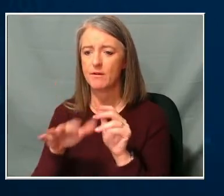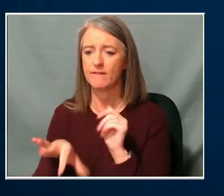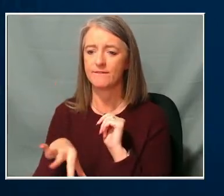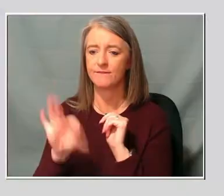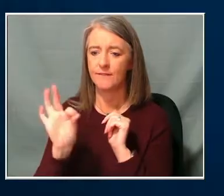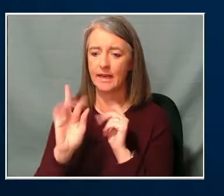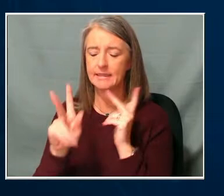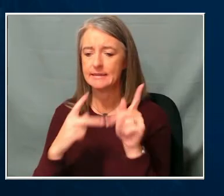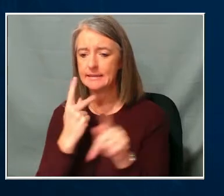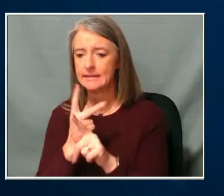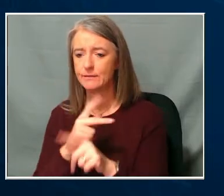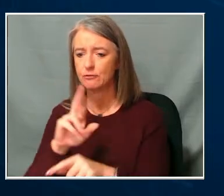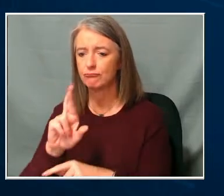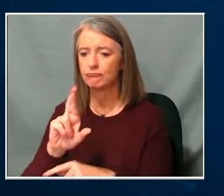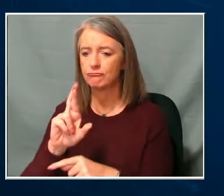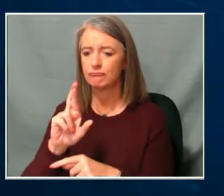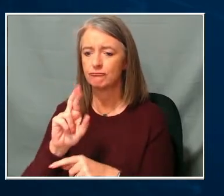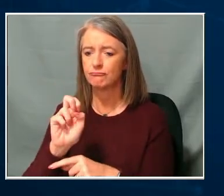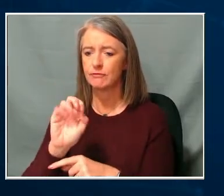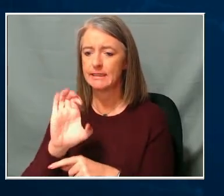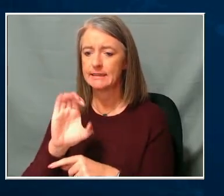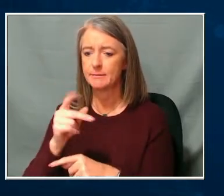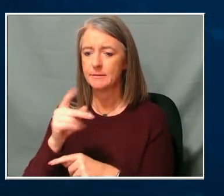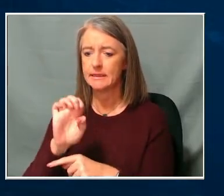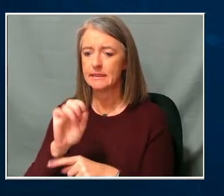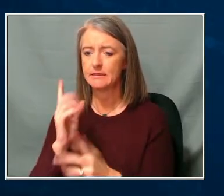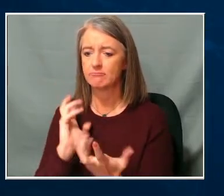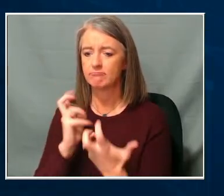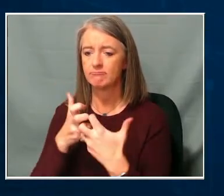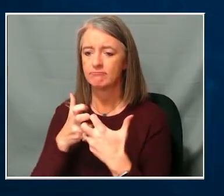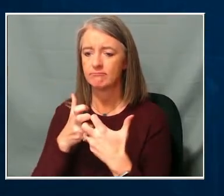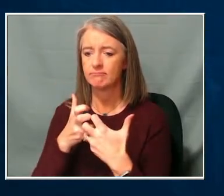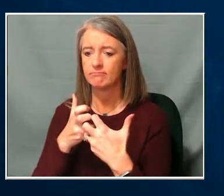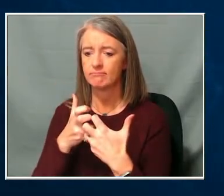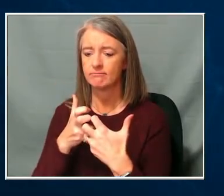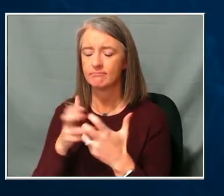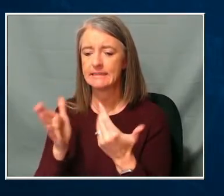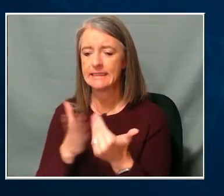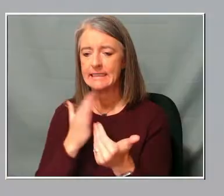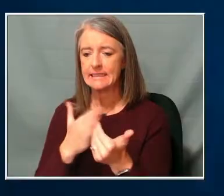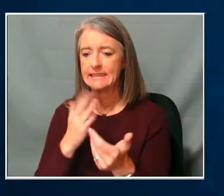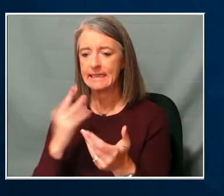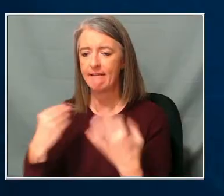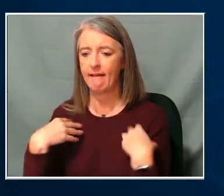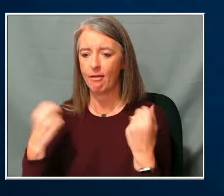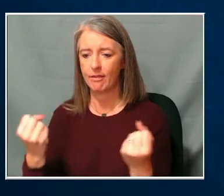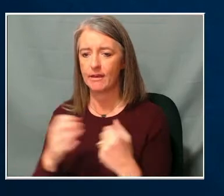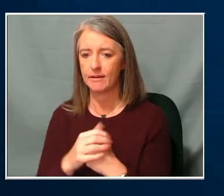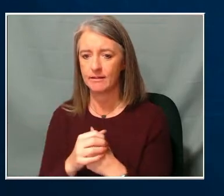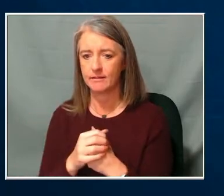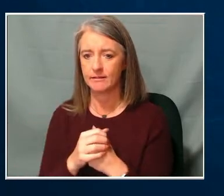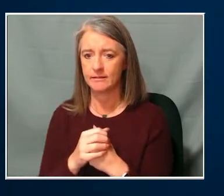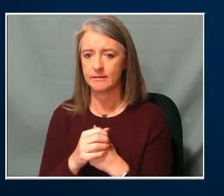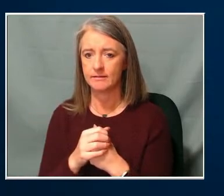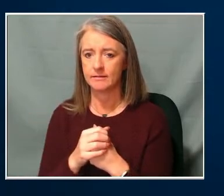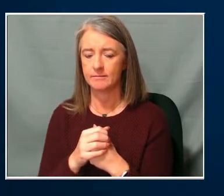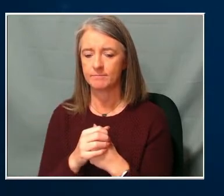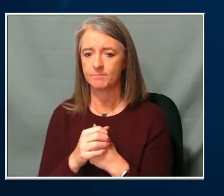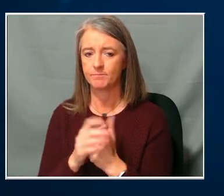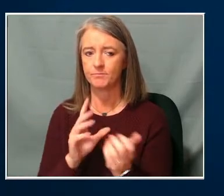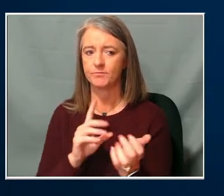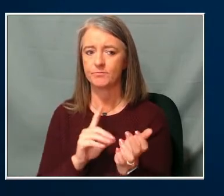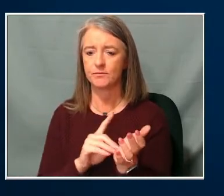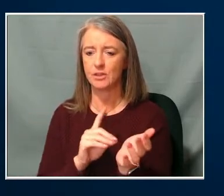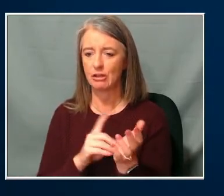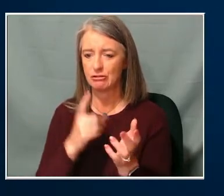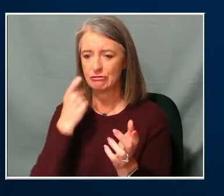types of recipes that just work for them? Go-to recipes that are easy and healthy. So, like Dr. Gardinovac